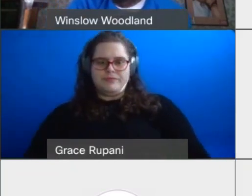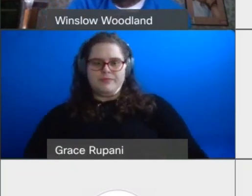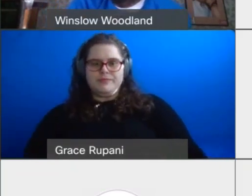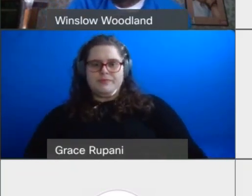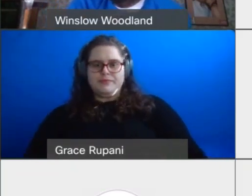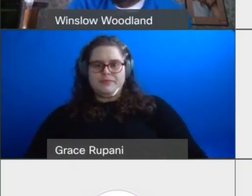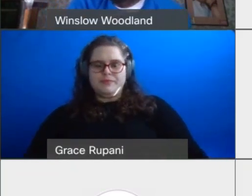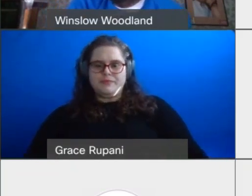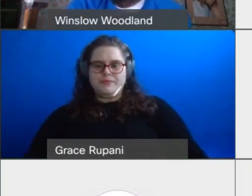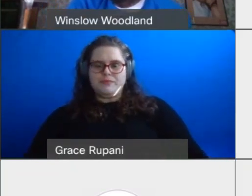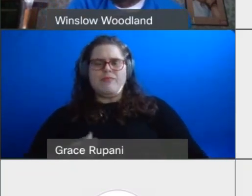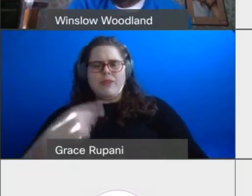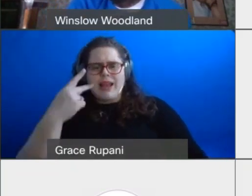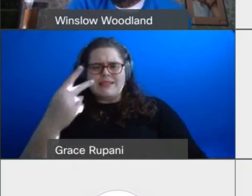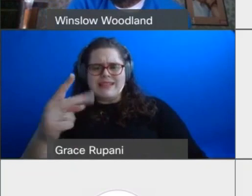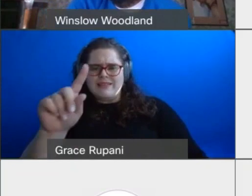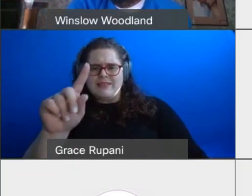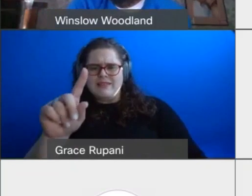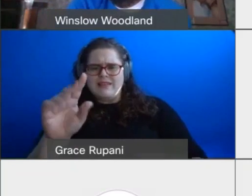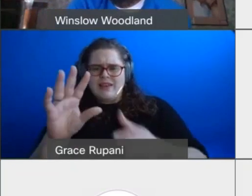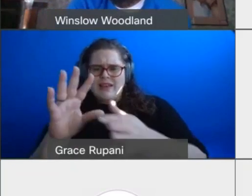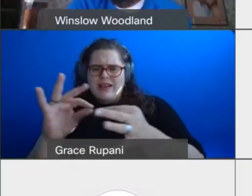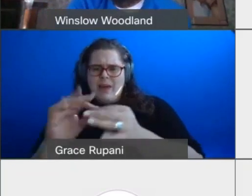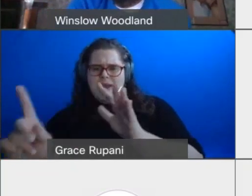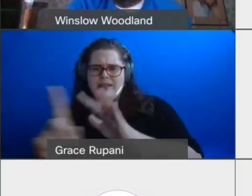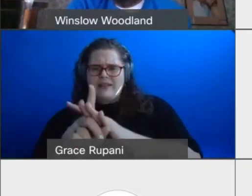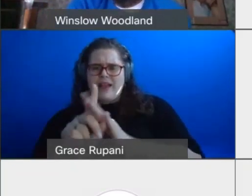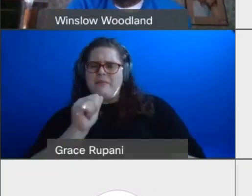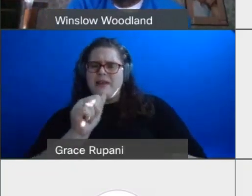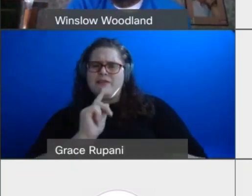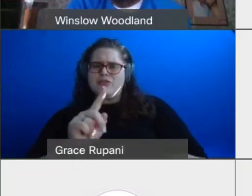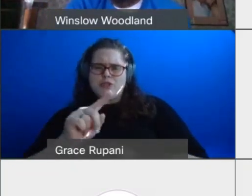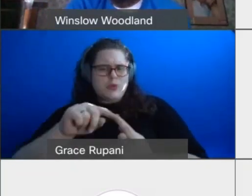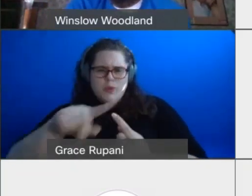I see a comment here. I don't know exactly what it's about, but I can guess.